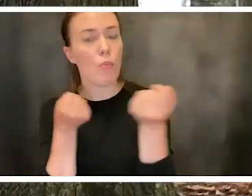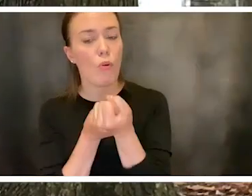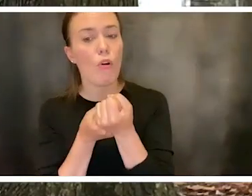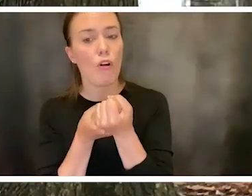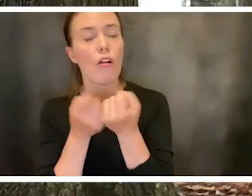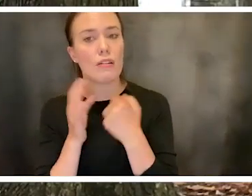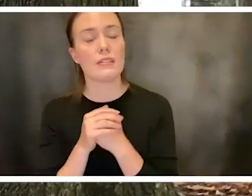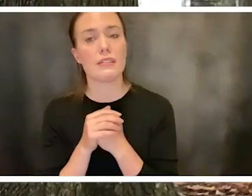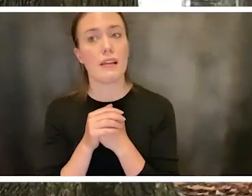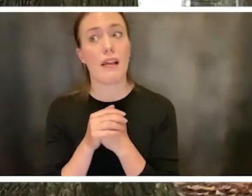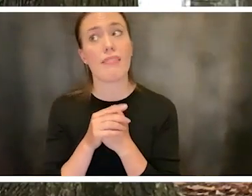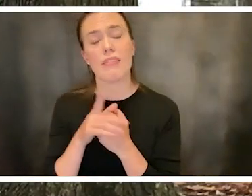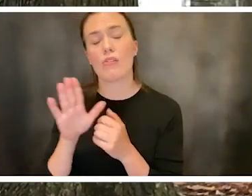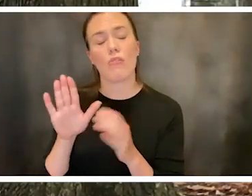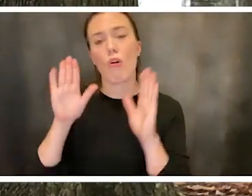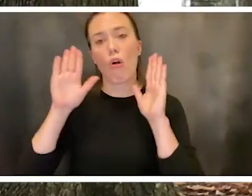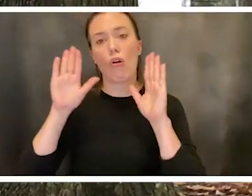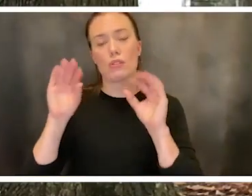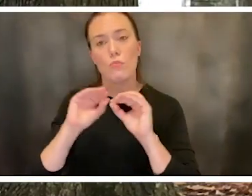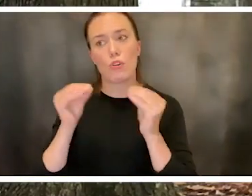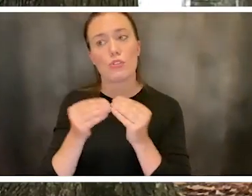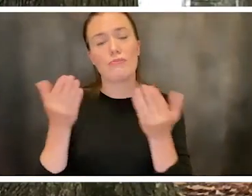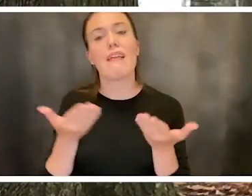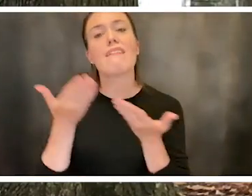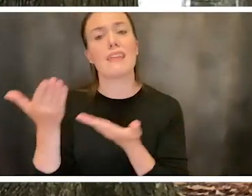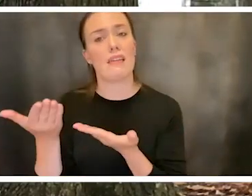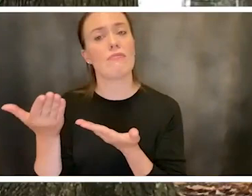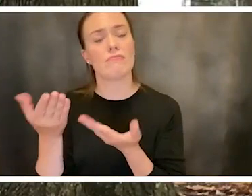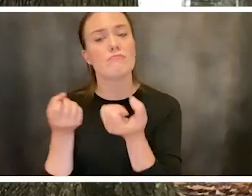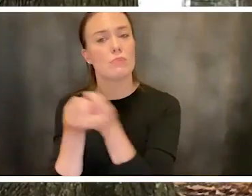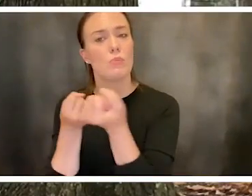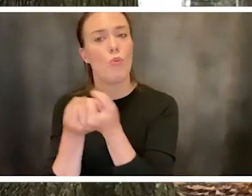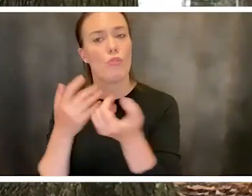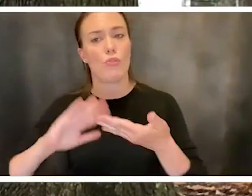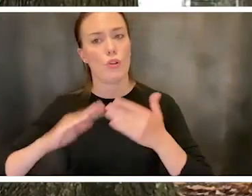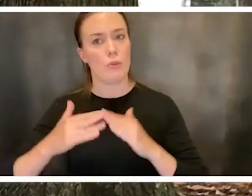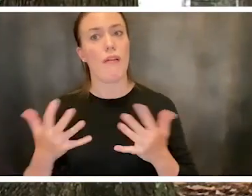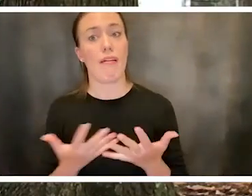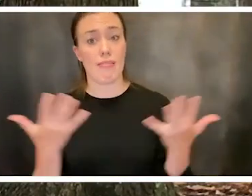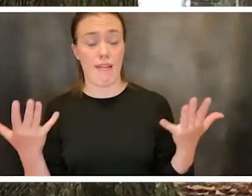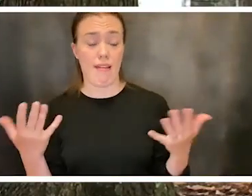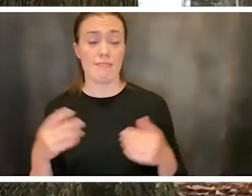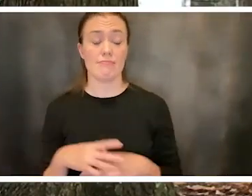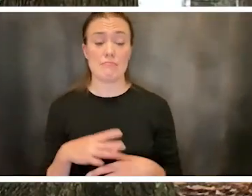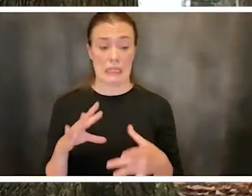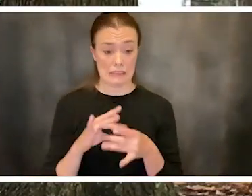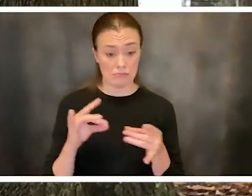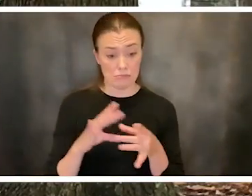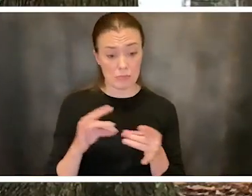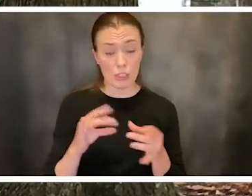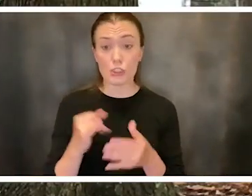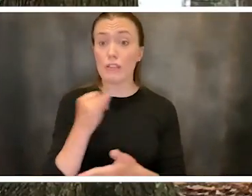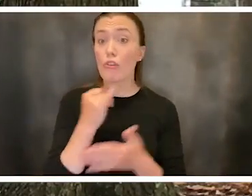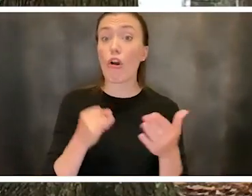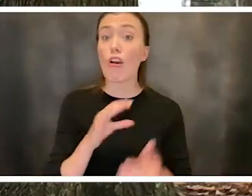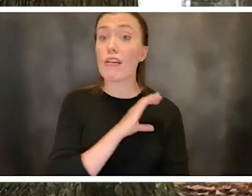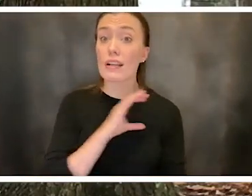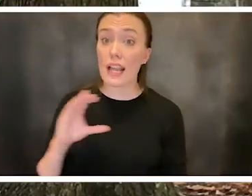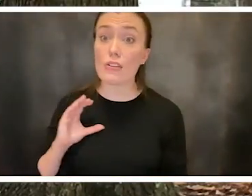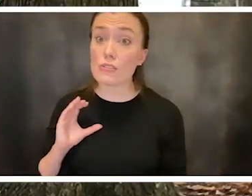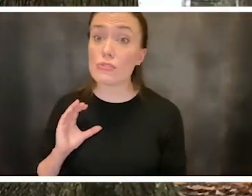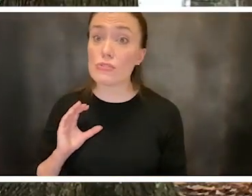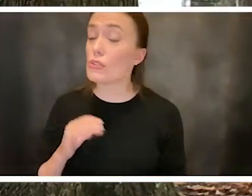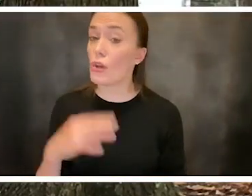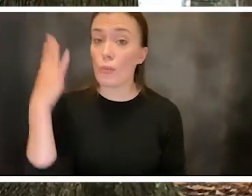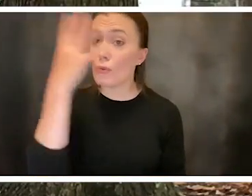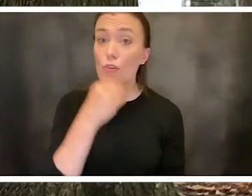back yeah. to the community as yeah. well. That's the great. Arts Council, which I mentioned before, has a really beautiful gallery. Yeah. They're doing stuff always worthwhile